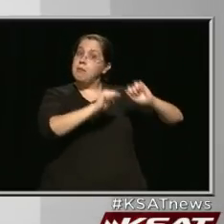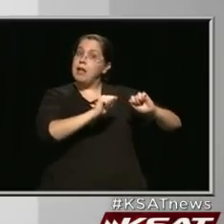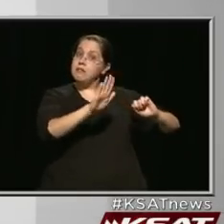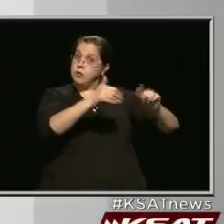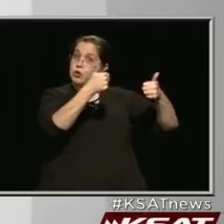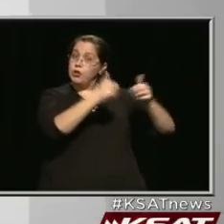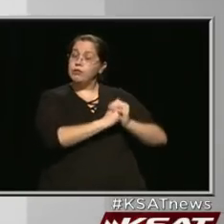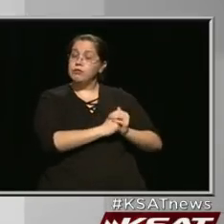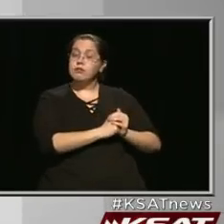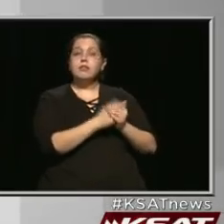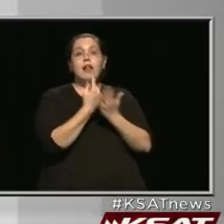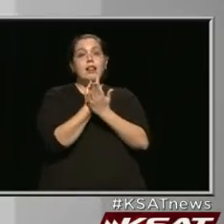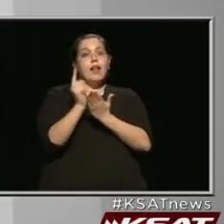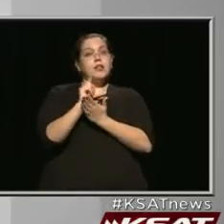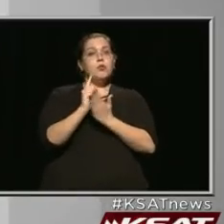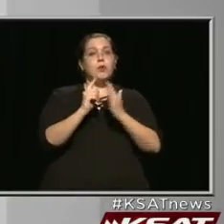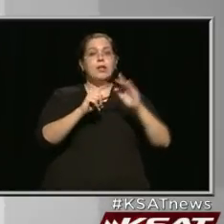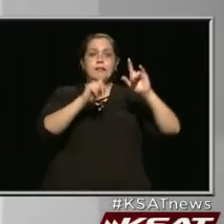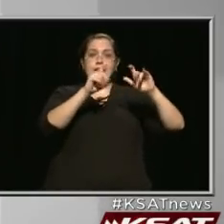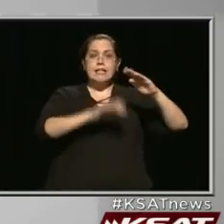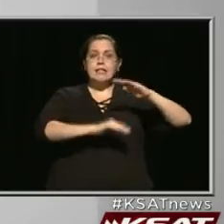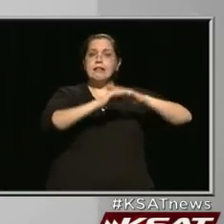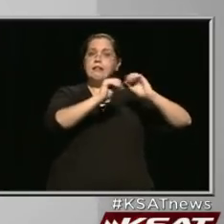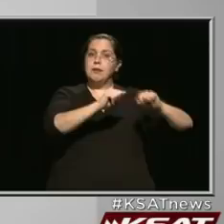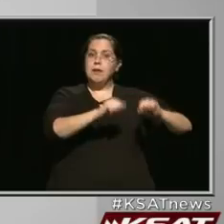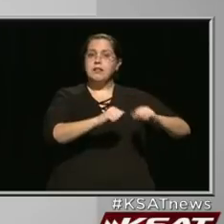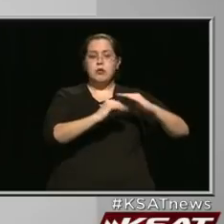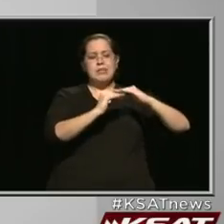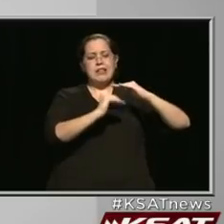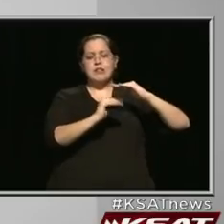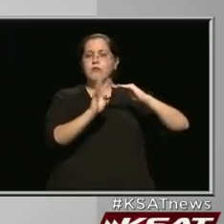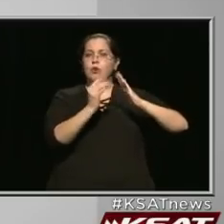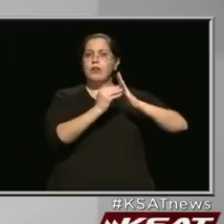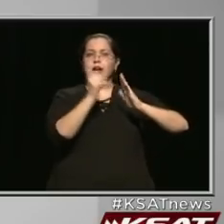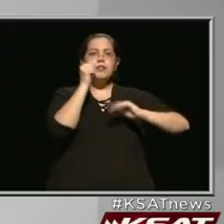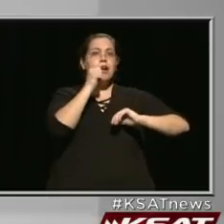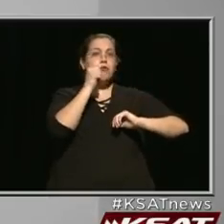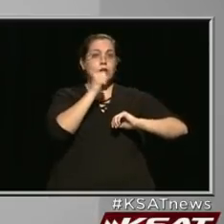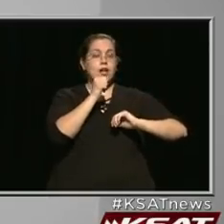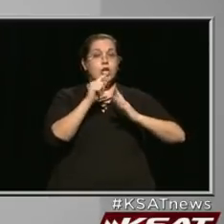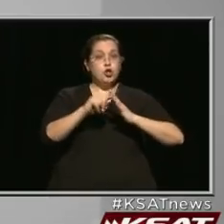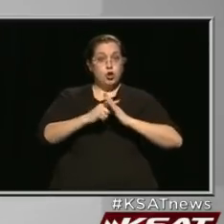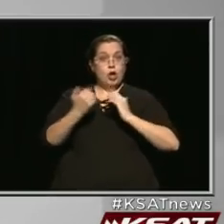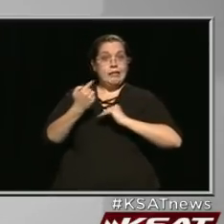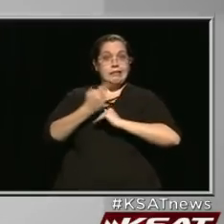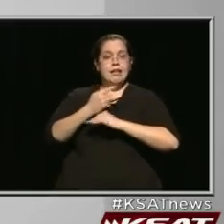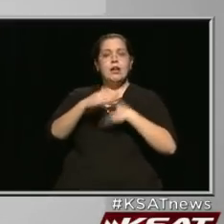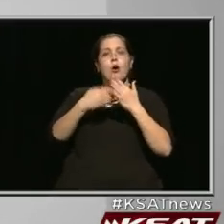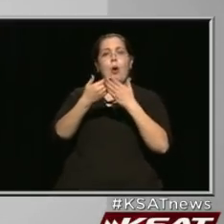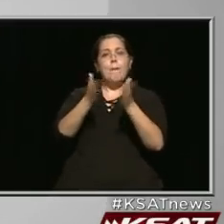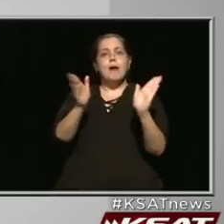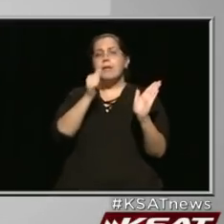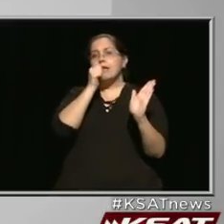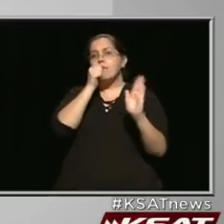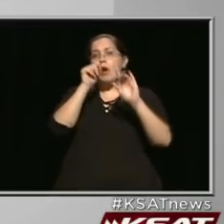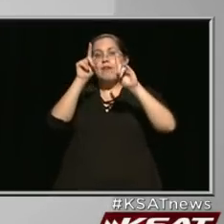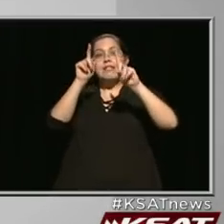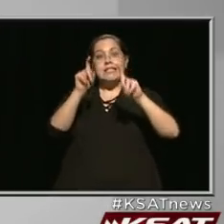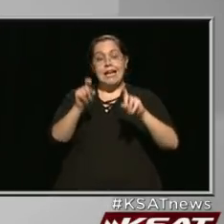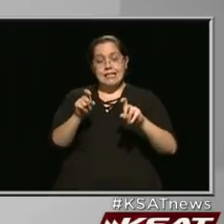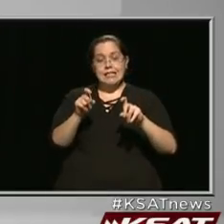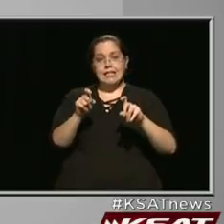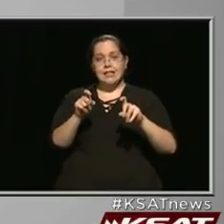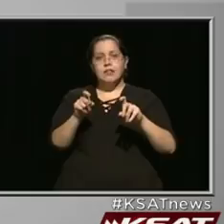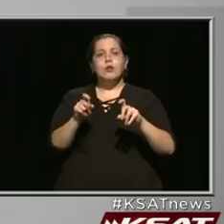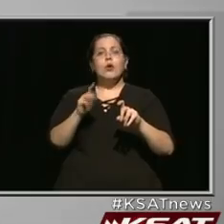good. Last week, our capacity was just under 4,000 tests per day. Effective today, all public and private testing sites in Bexar